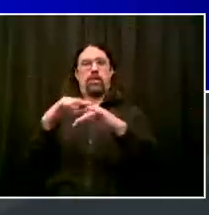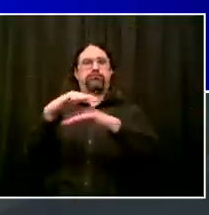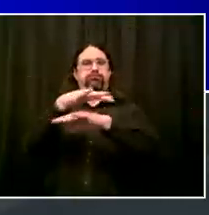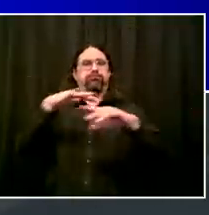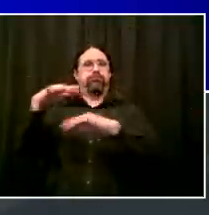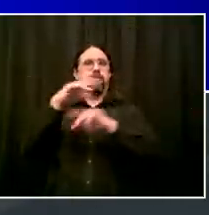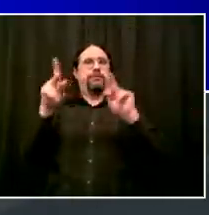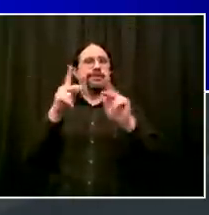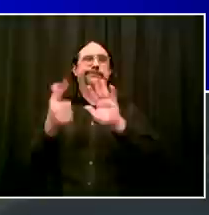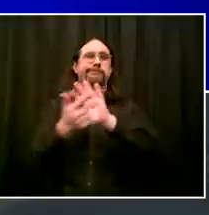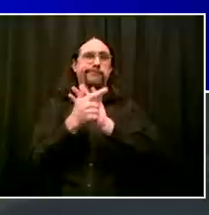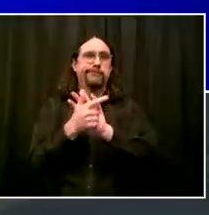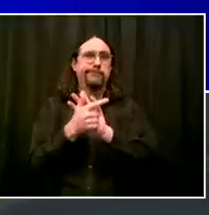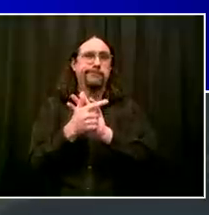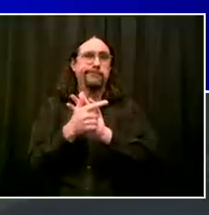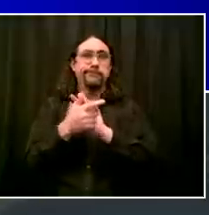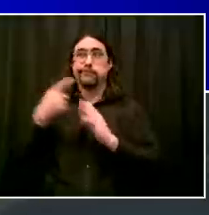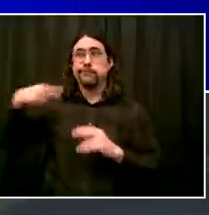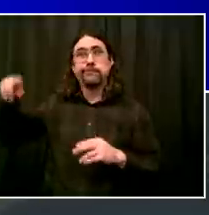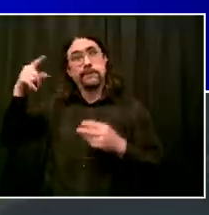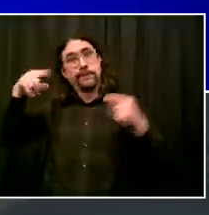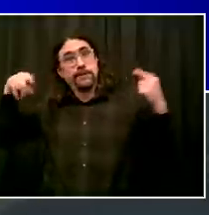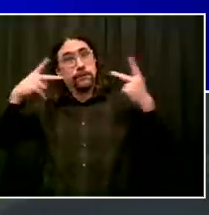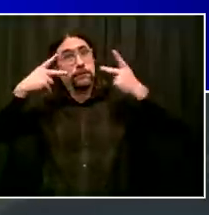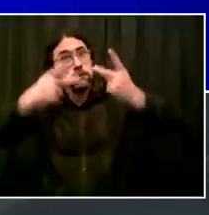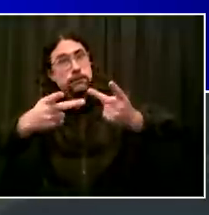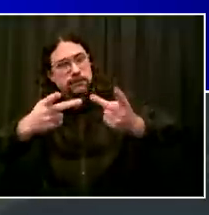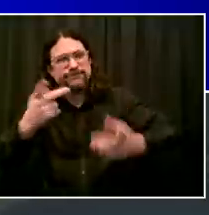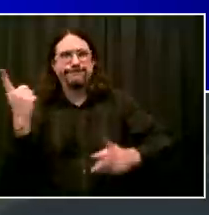they will have it. So